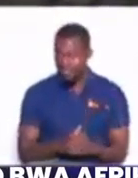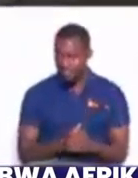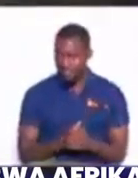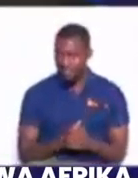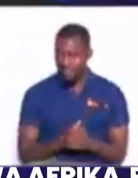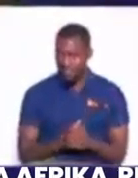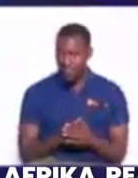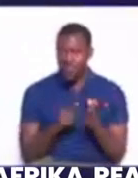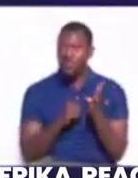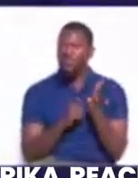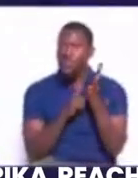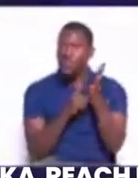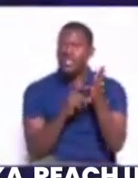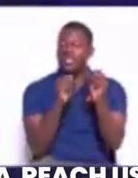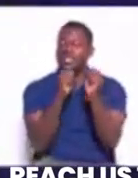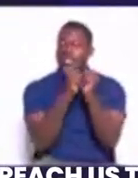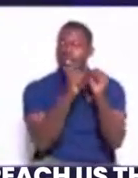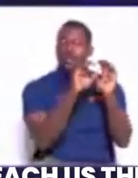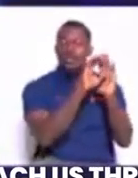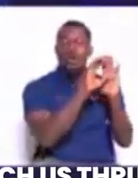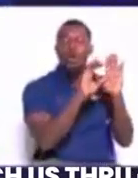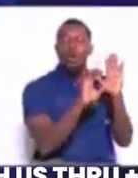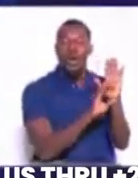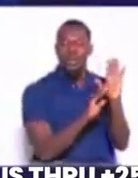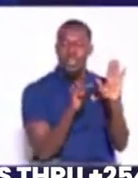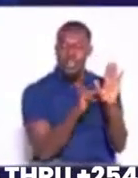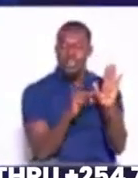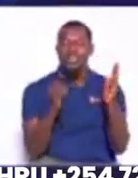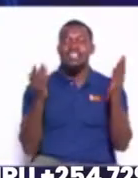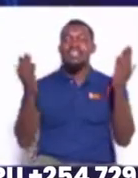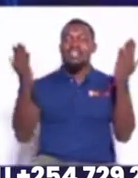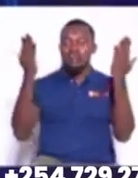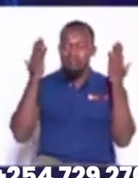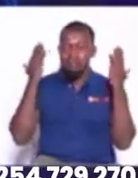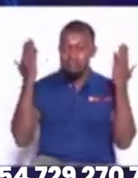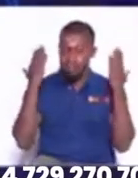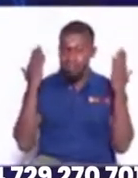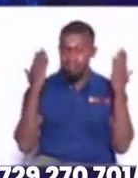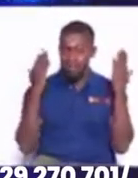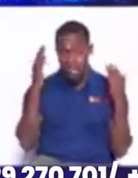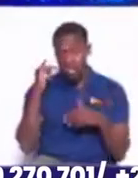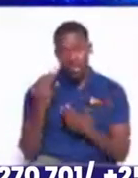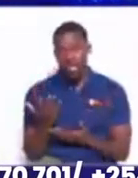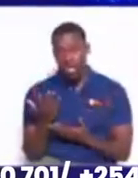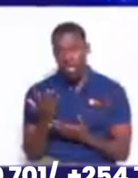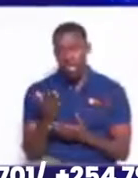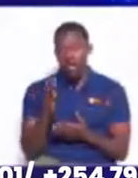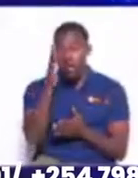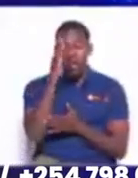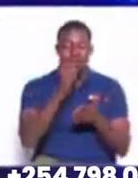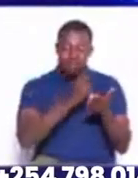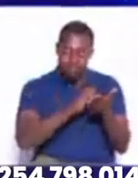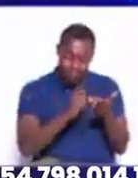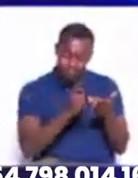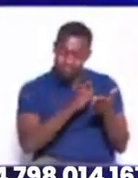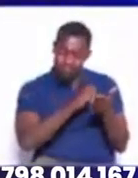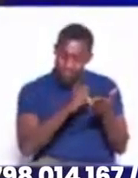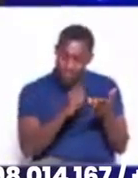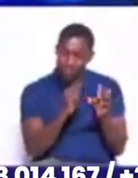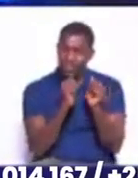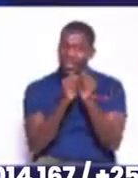indicate that his Ten Commandment law was eternal, he wrote them with stone. Now, God wrote them with his own